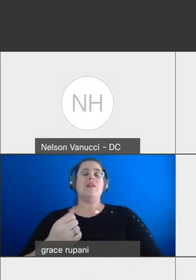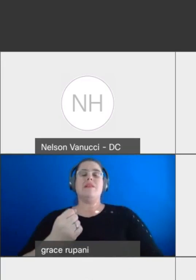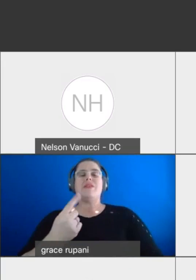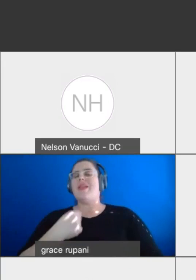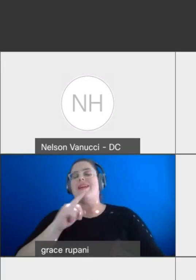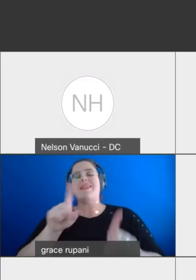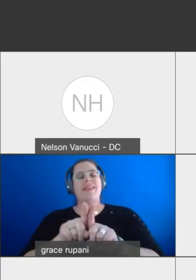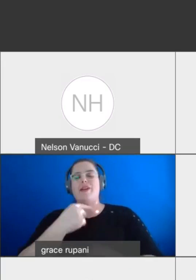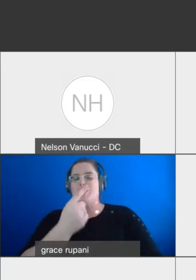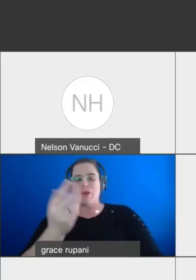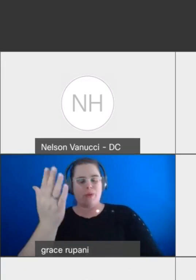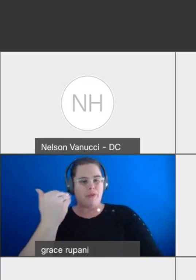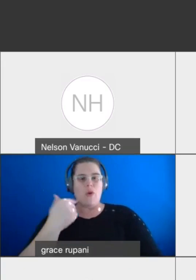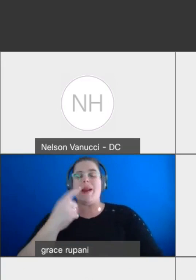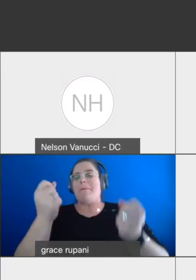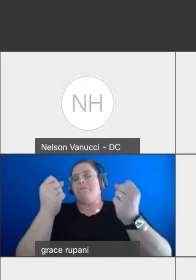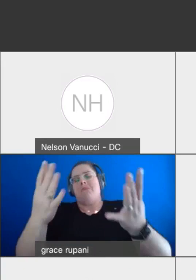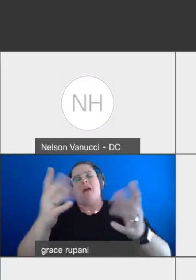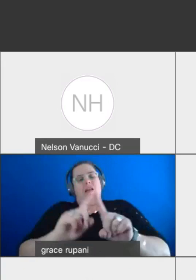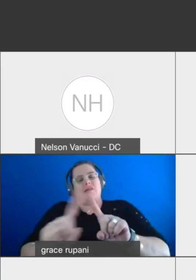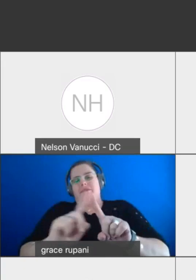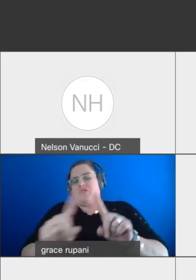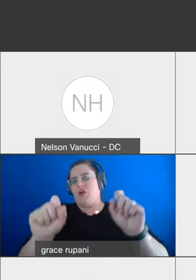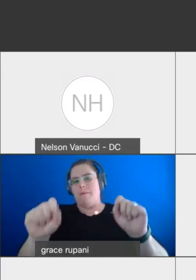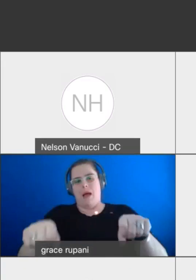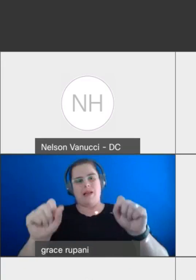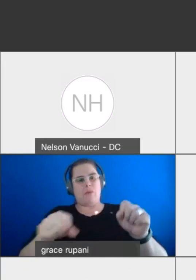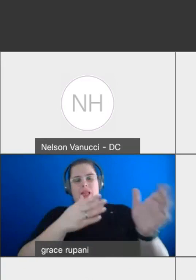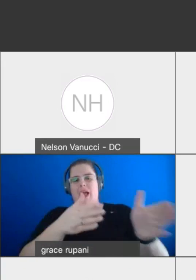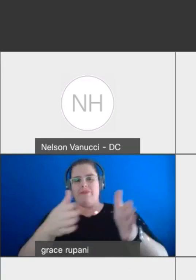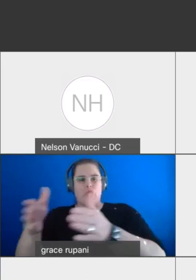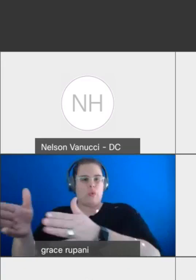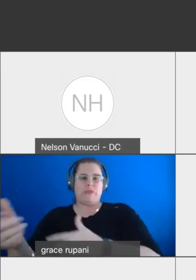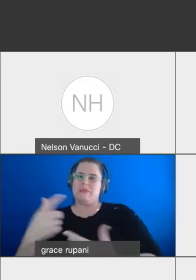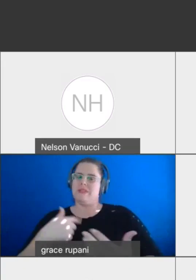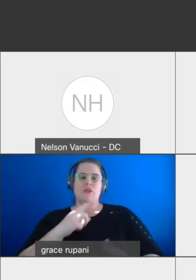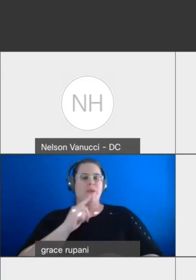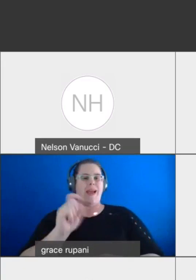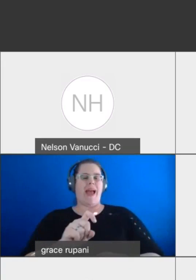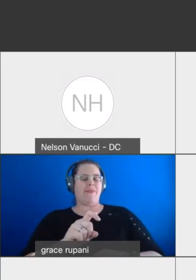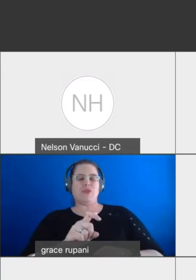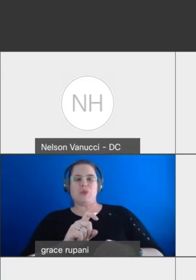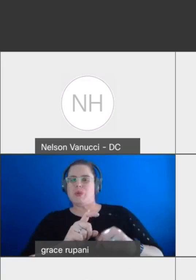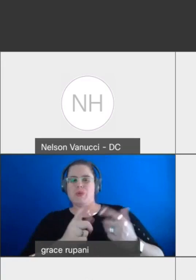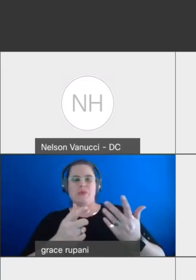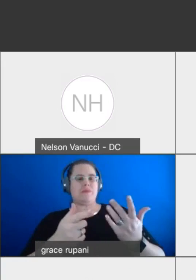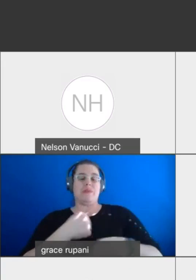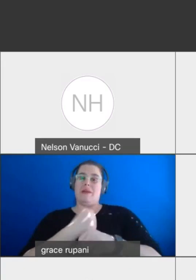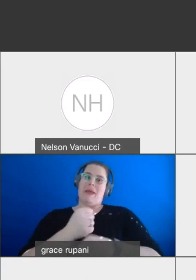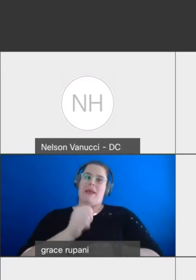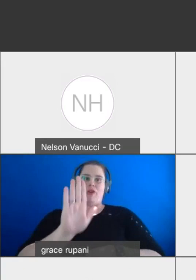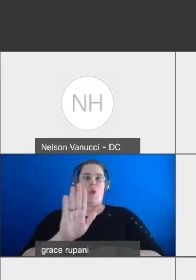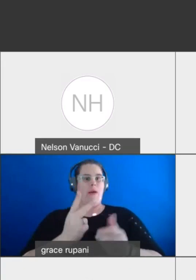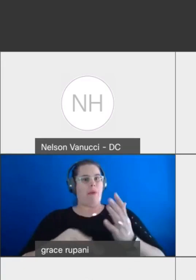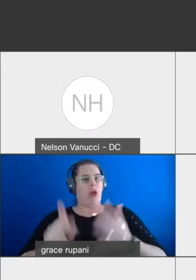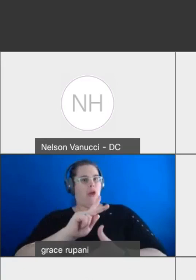are a number of different possible avenues, and people really need to kind of make it their business to make a real effort to